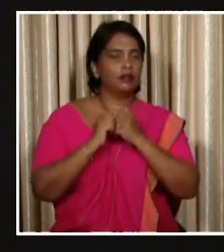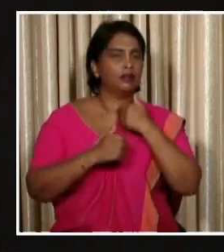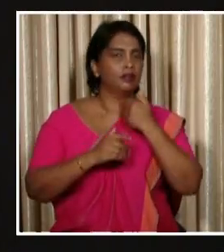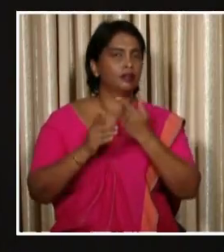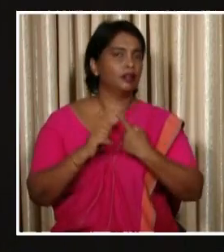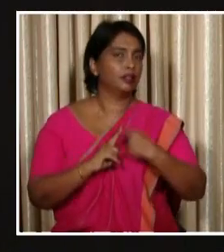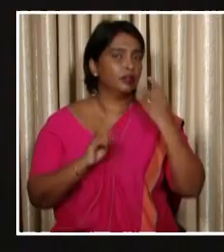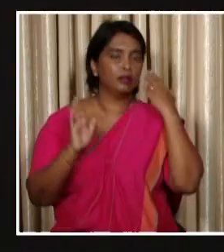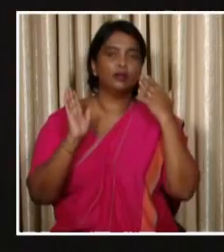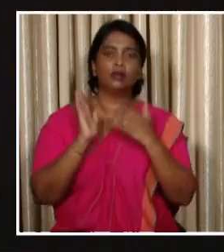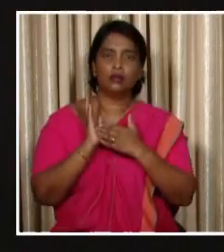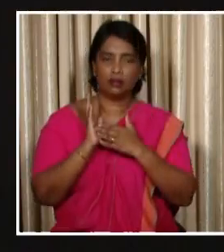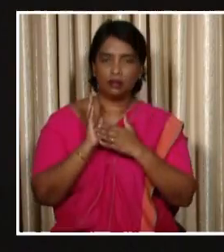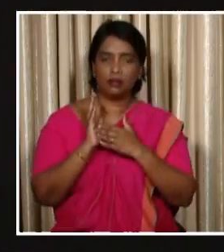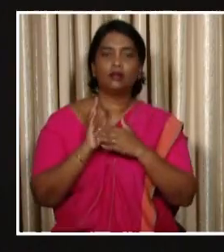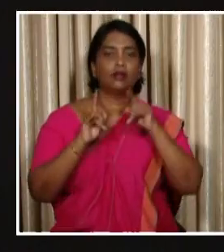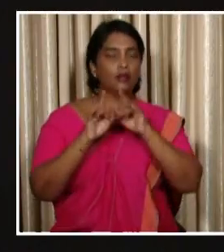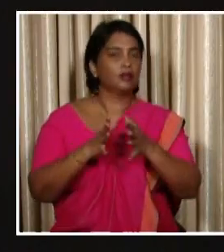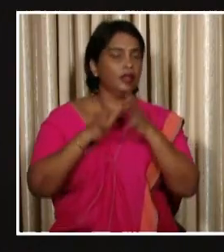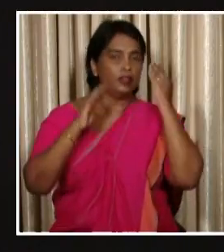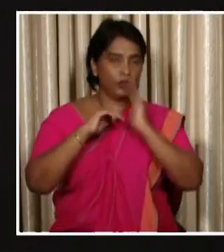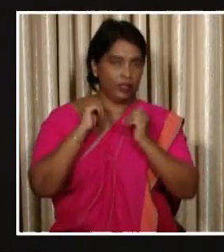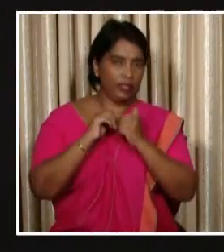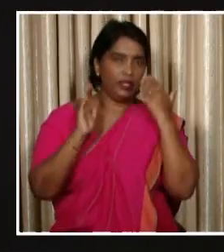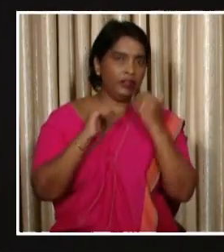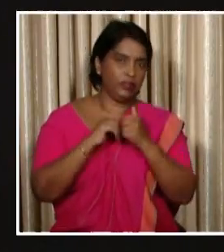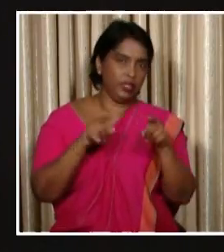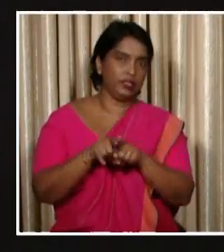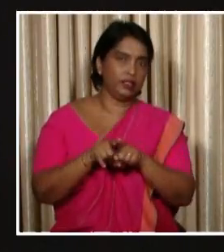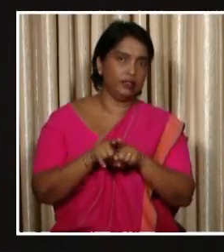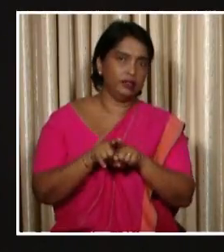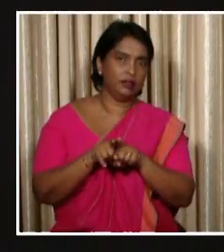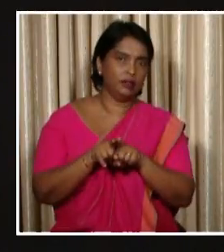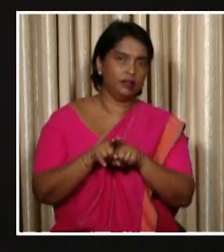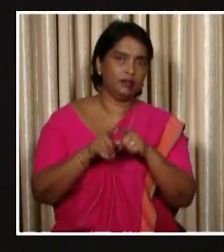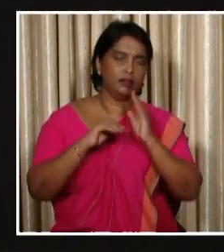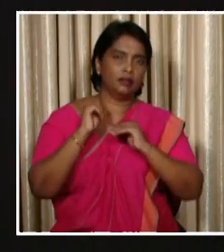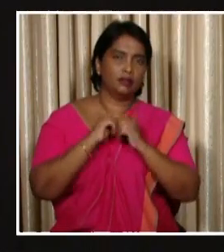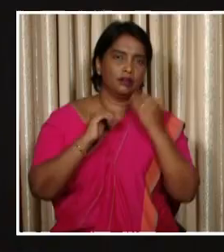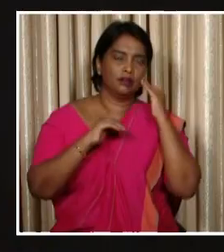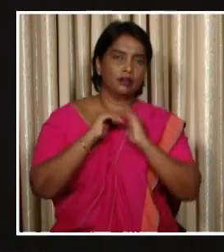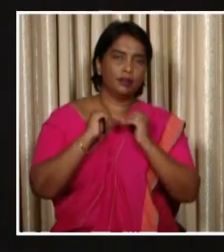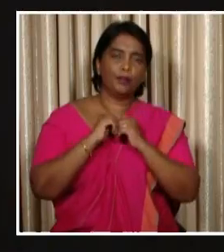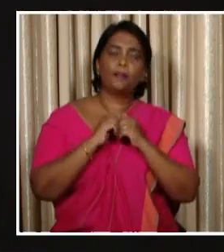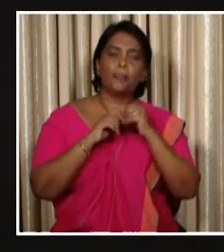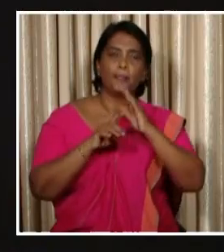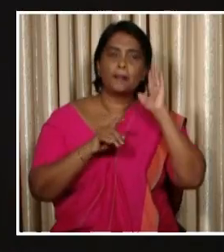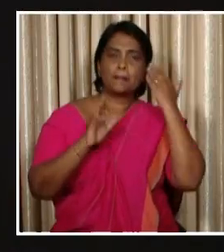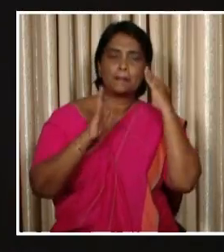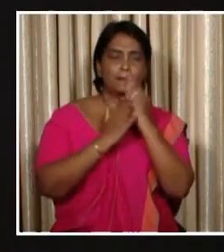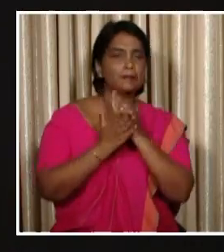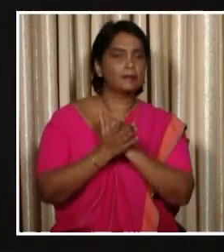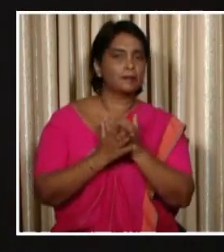to multiple locations to develop. At the same time, the city branding activity. Similarly, the Colombo city, we